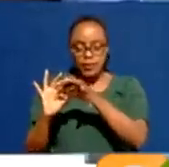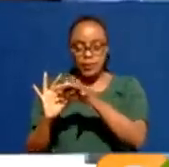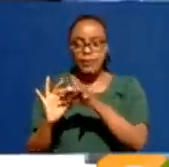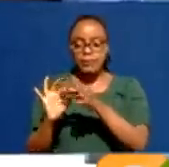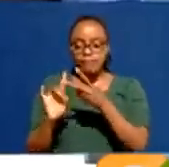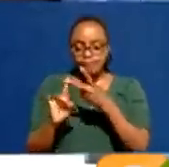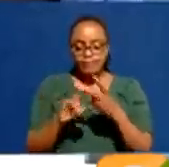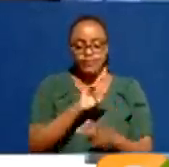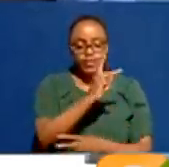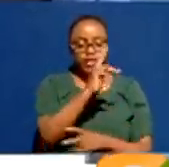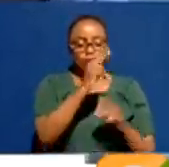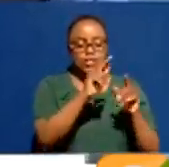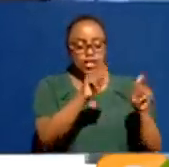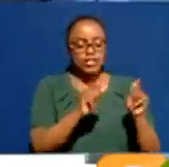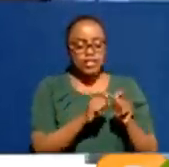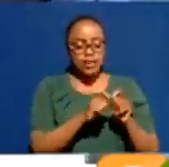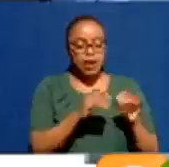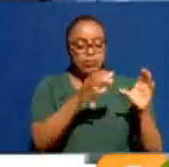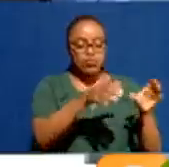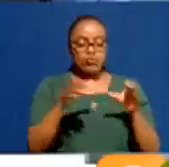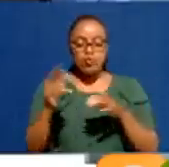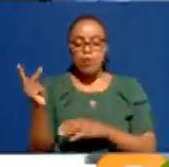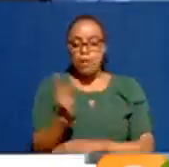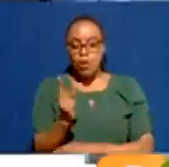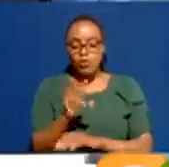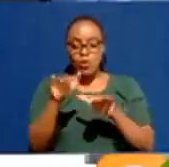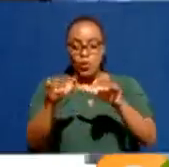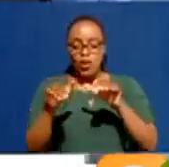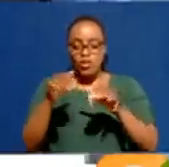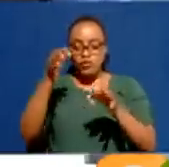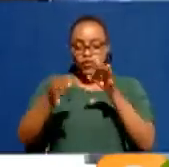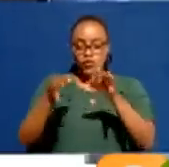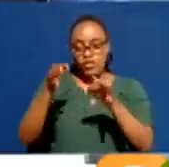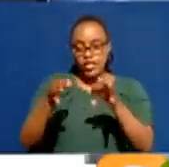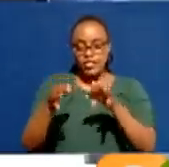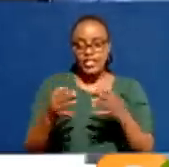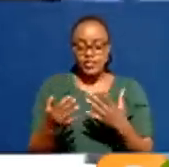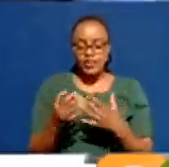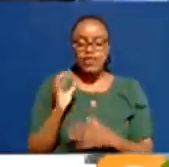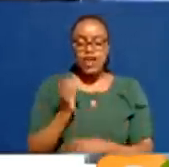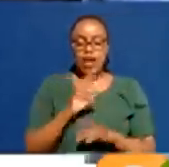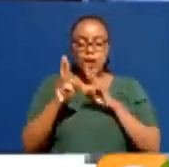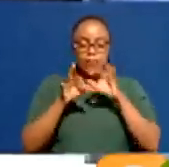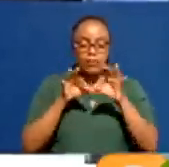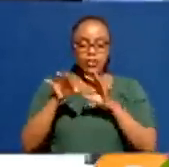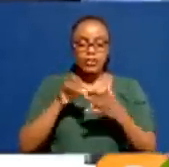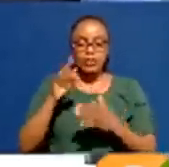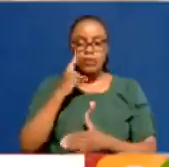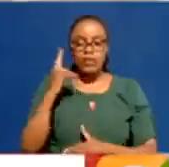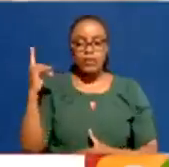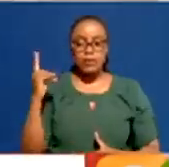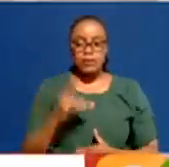Party and the Kenya Kwanza Alliance, are waiting for the judgment with bated breath. Sam Ogina reports.